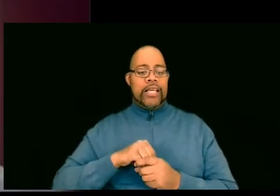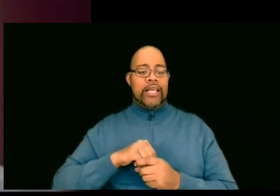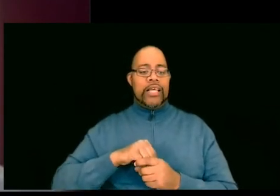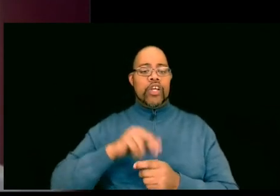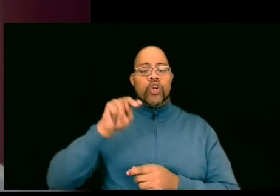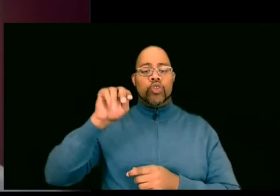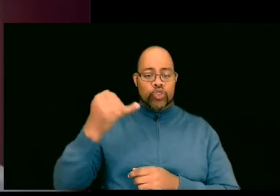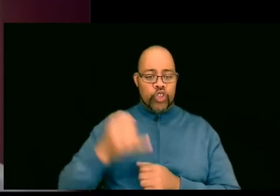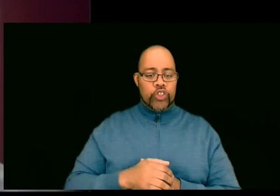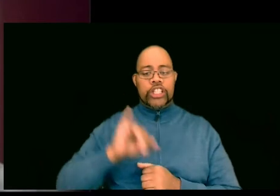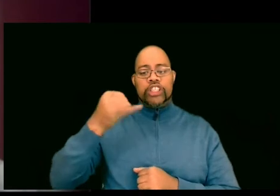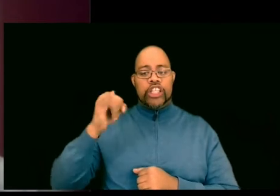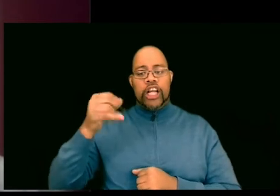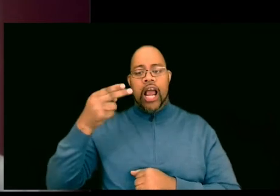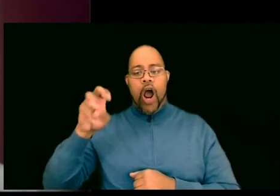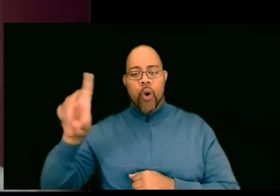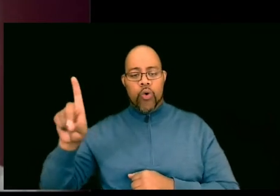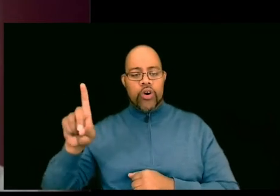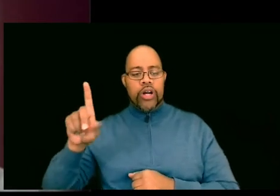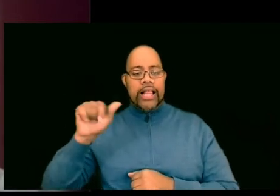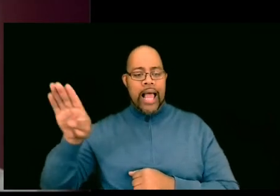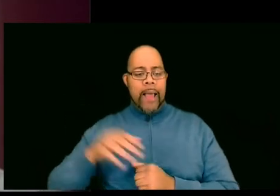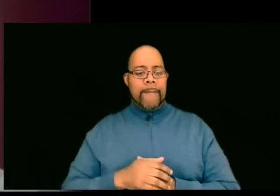Sandy Hook, New Jersey, the J.J. Howard Laboratory,